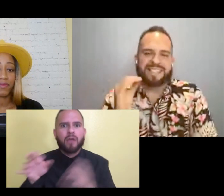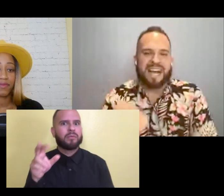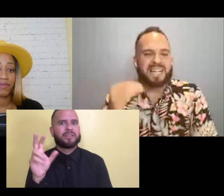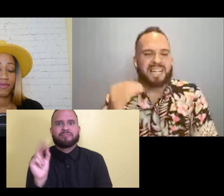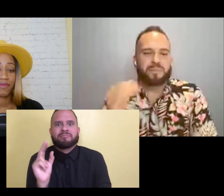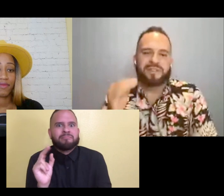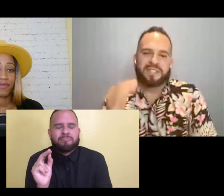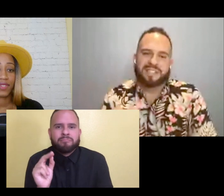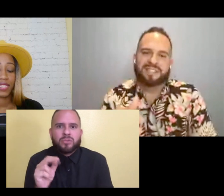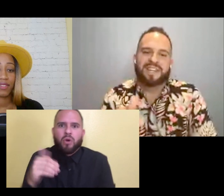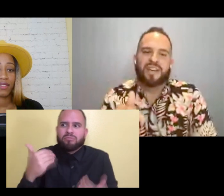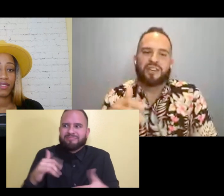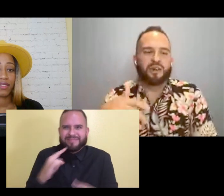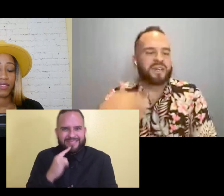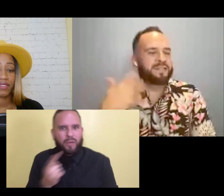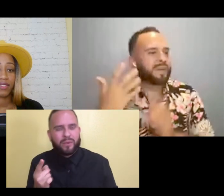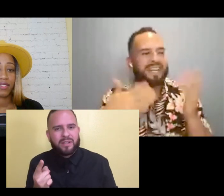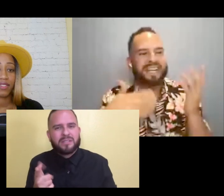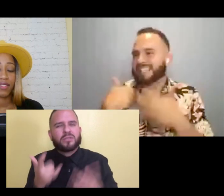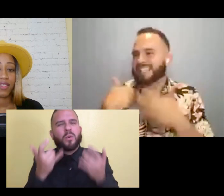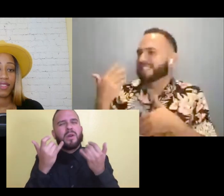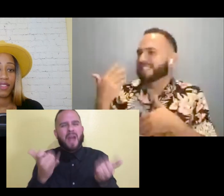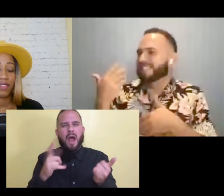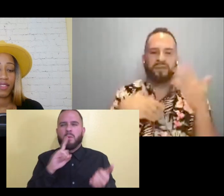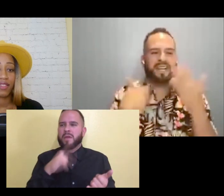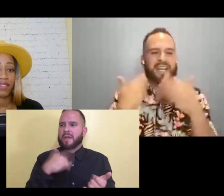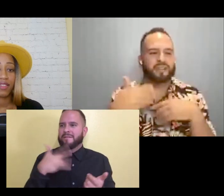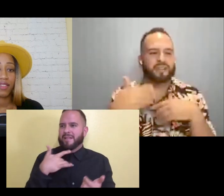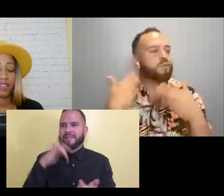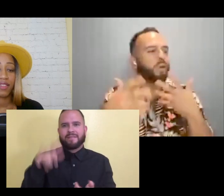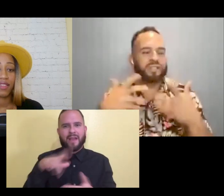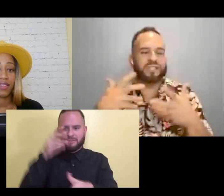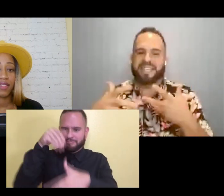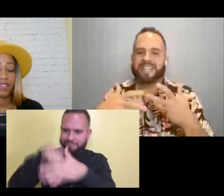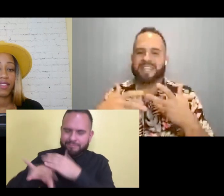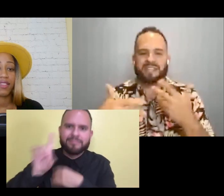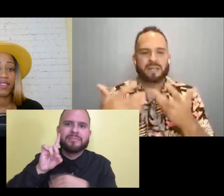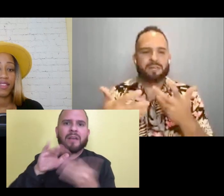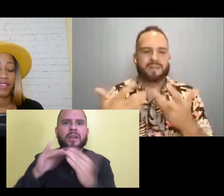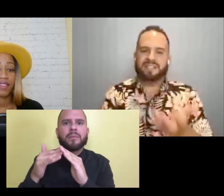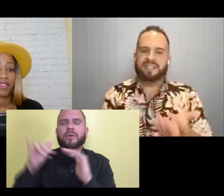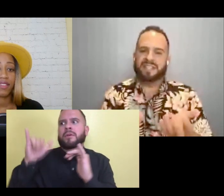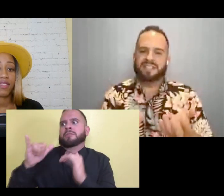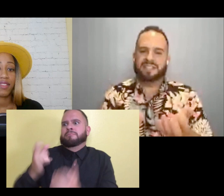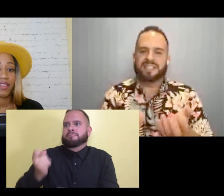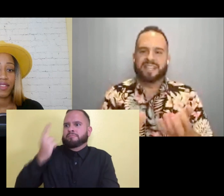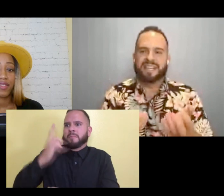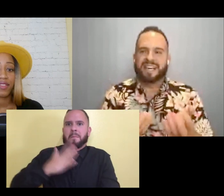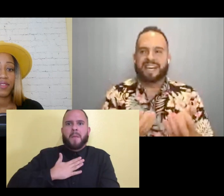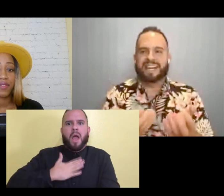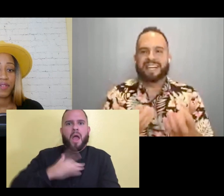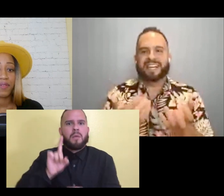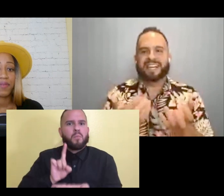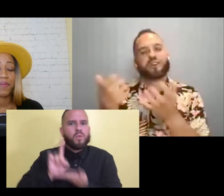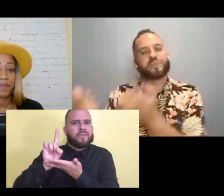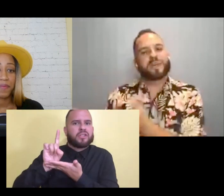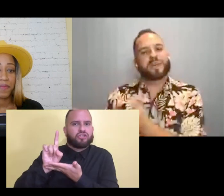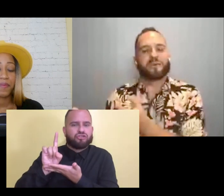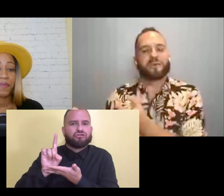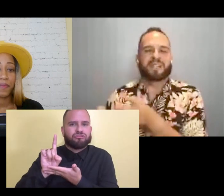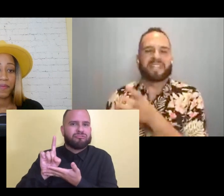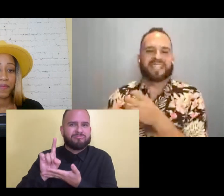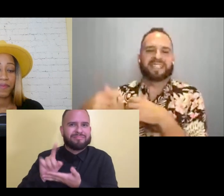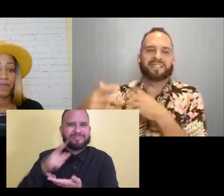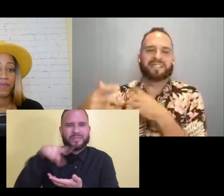this is exactly what privilege is. You don't even realize, that you're so fortunate in some of these things, and until you meet